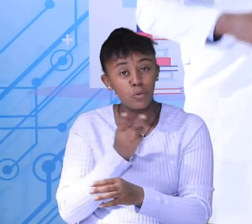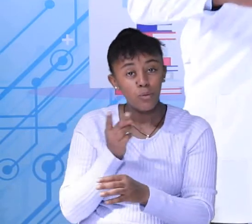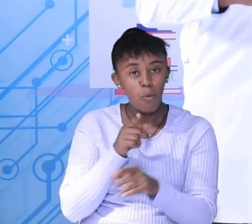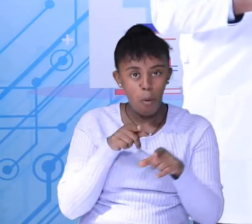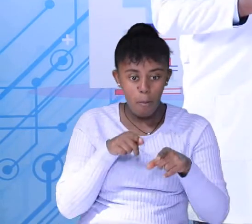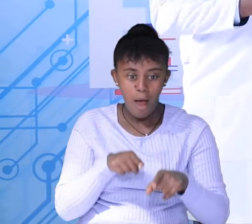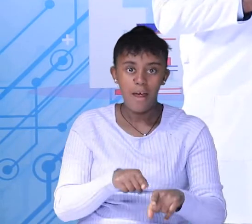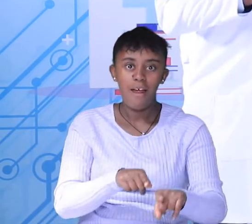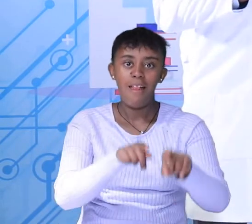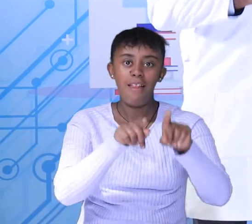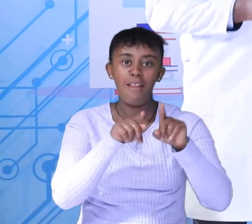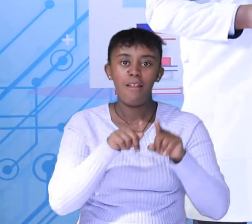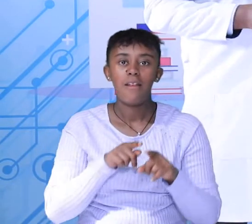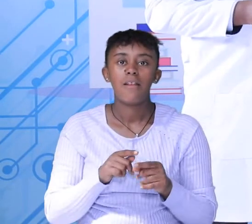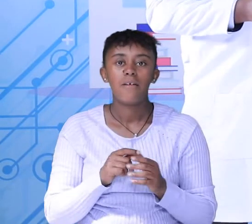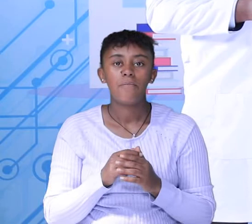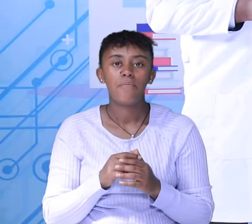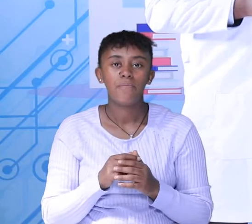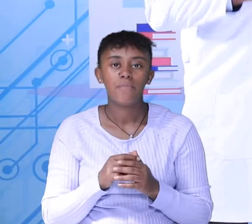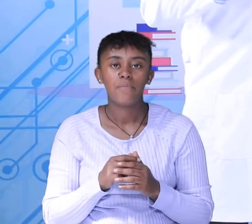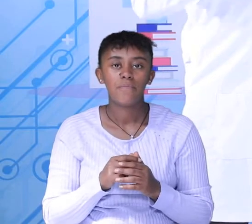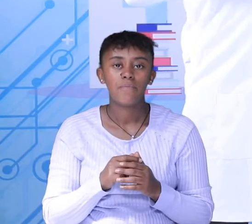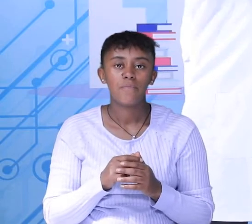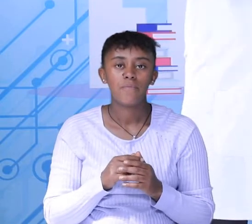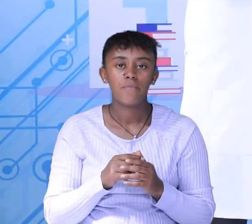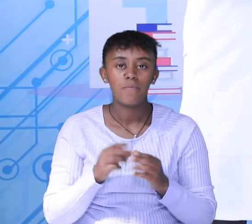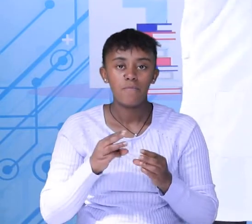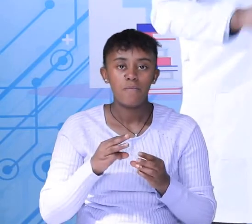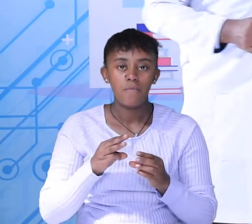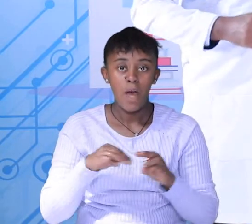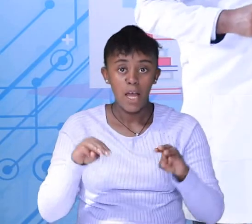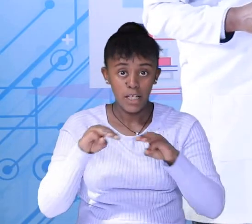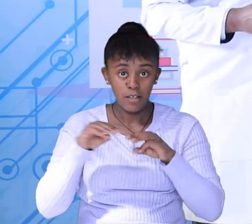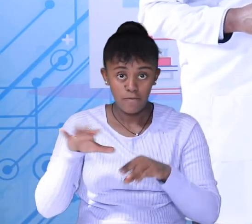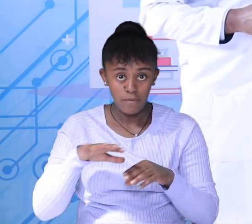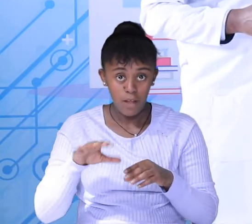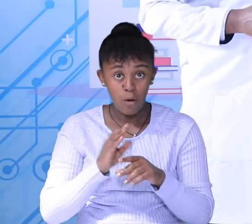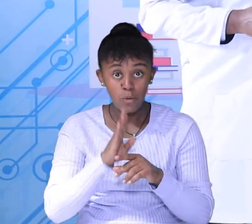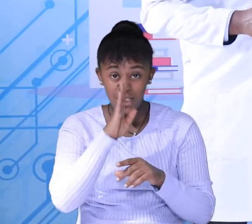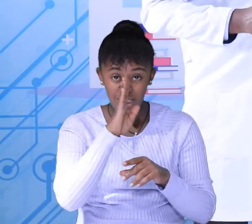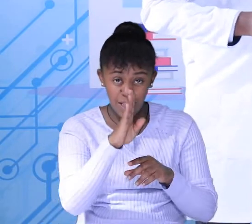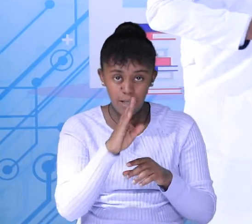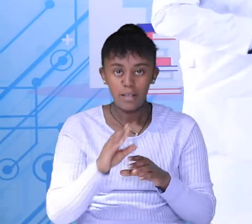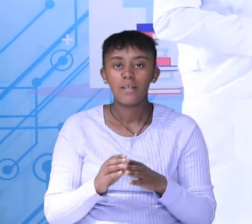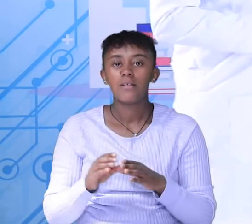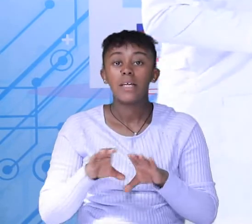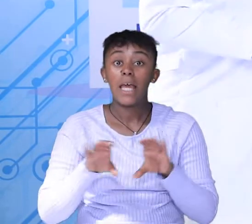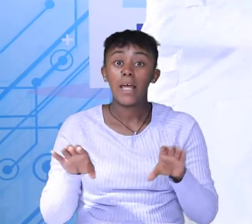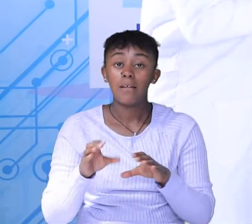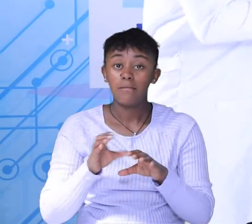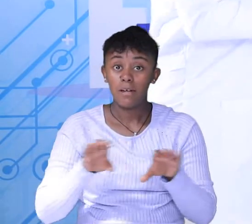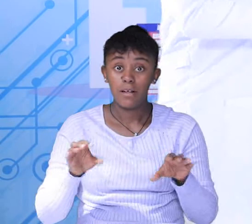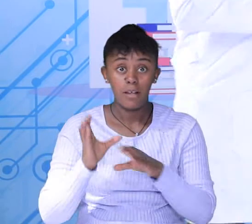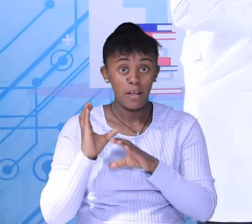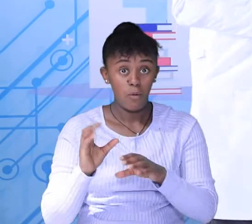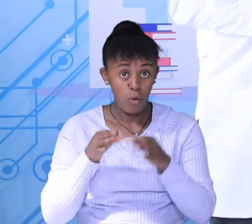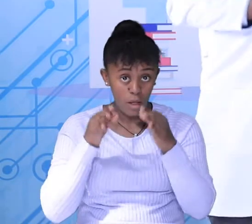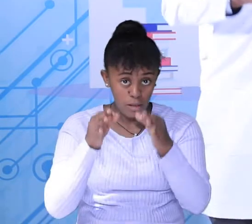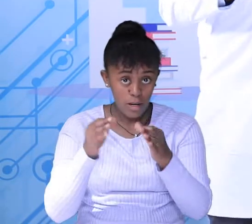let's proceed. So far we have tried to see what if point charge particle is immersed in magnetic